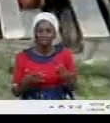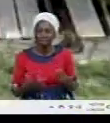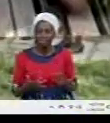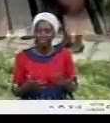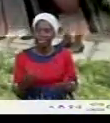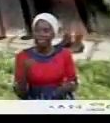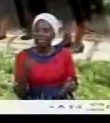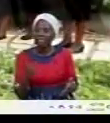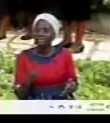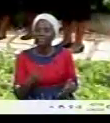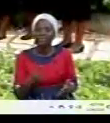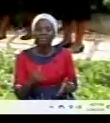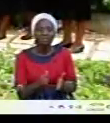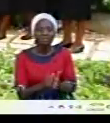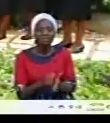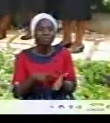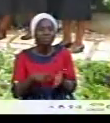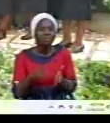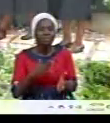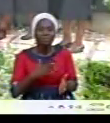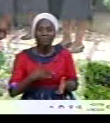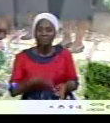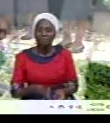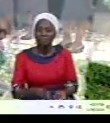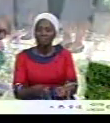that paid my way,